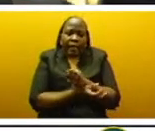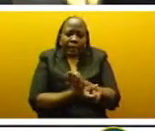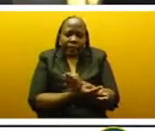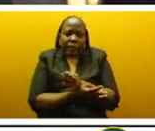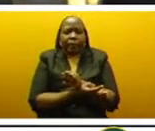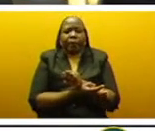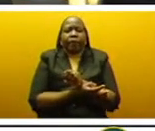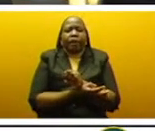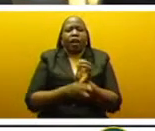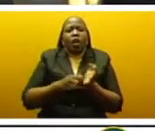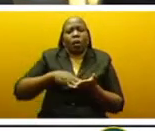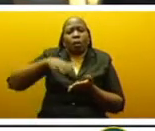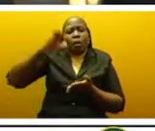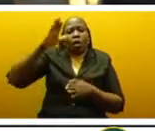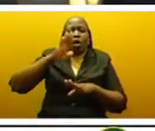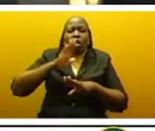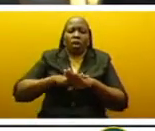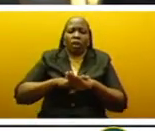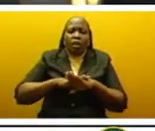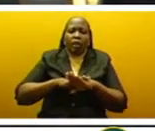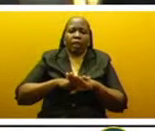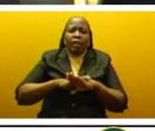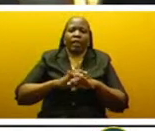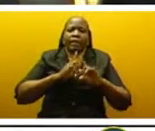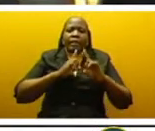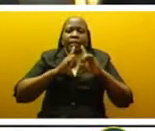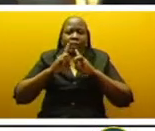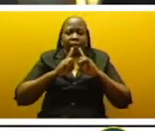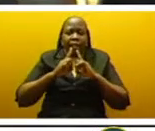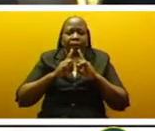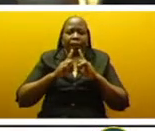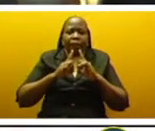and more particularly when it says in a manner